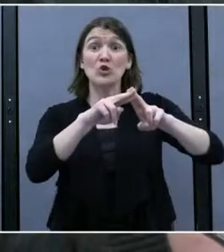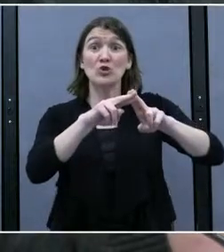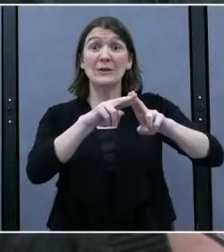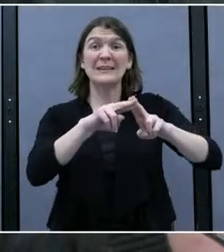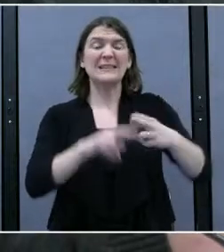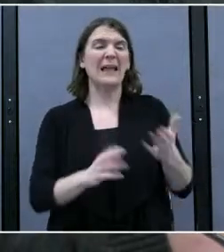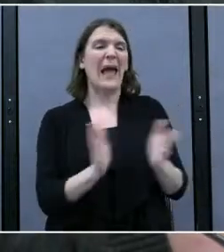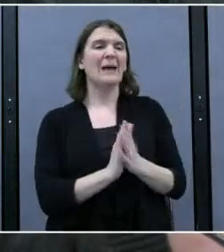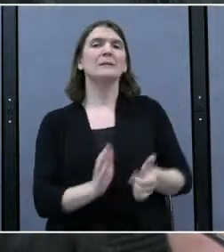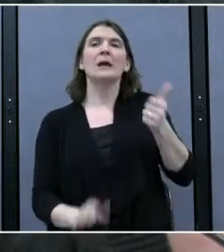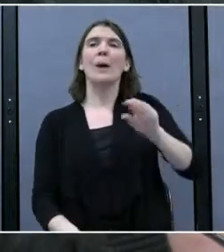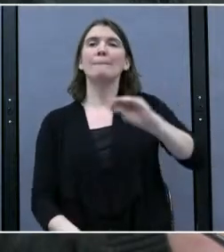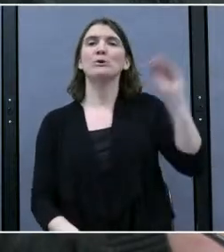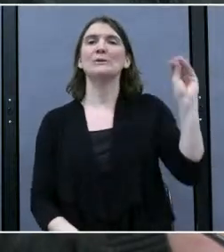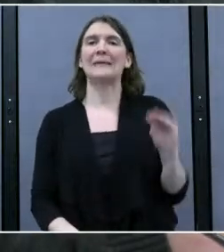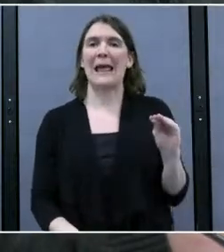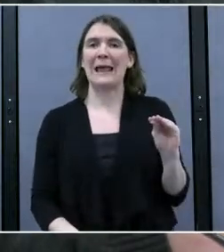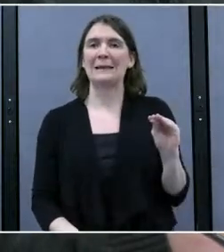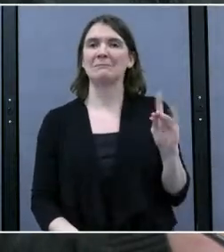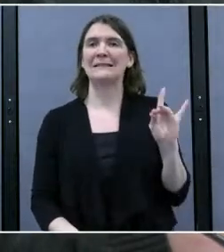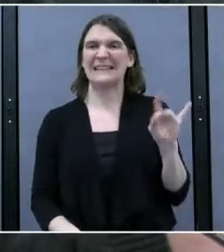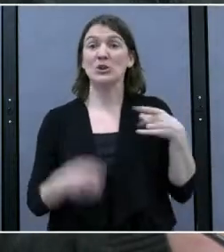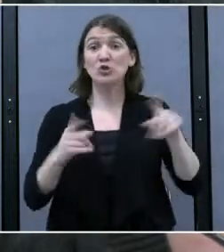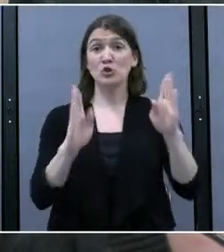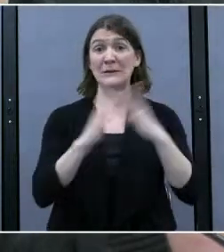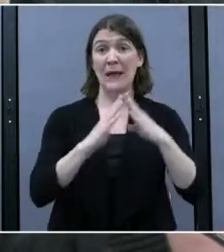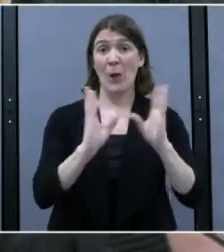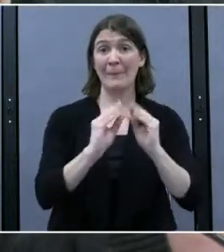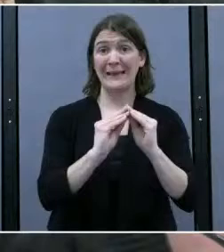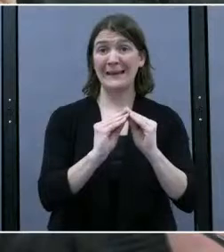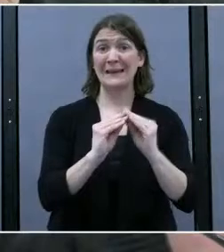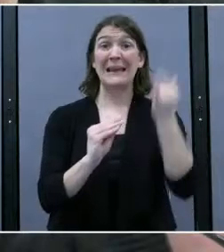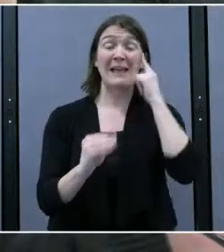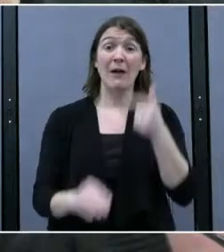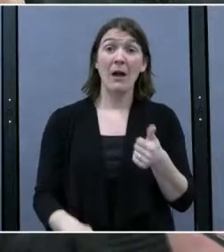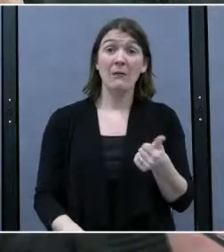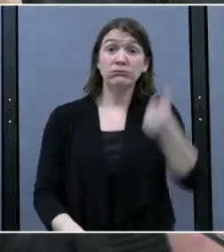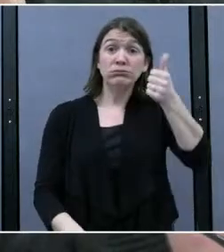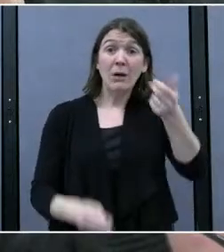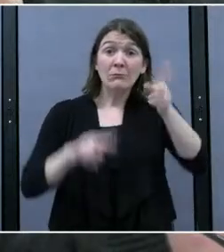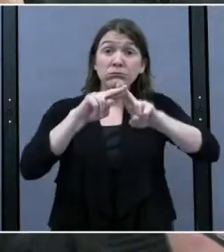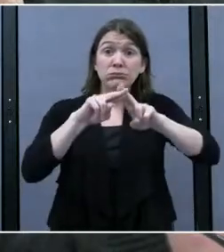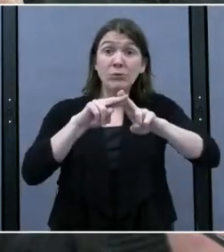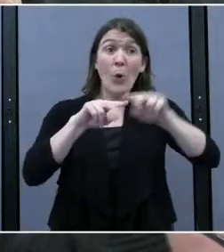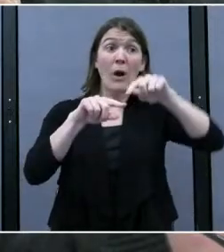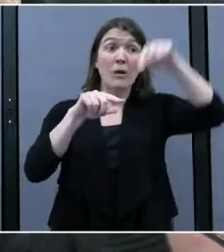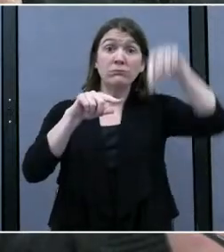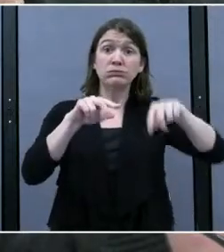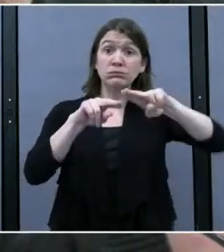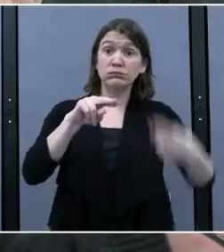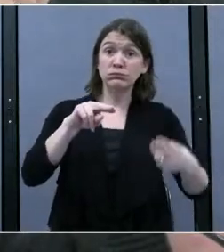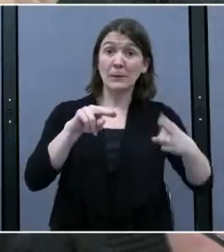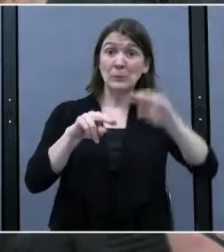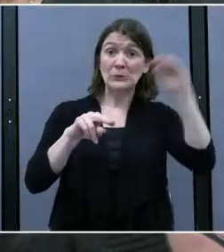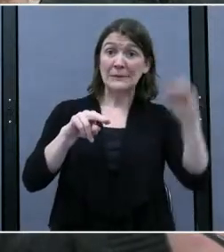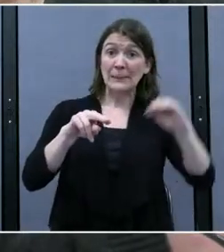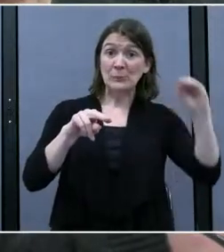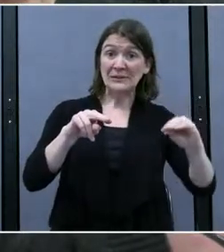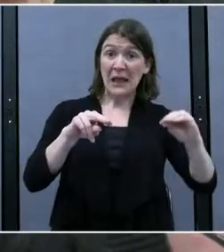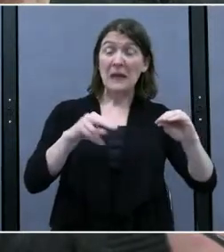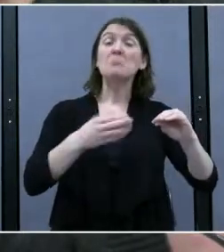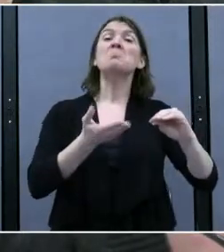certain percentage. So if it's raised by a certain percentage or reduced by a certain percentage, the